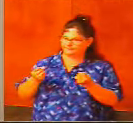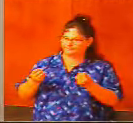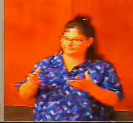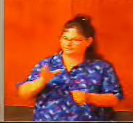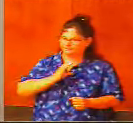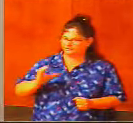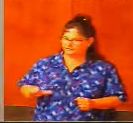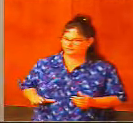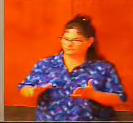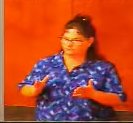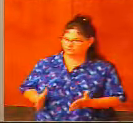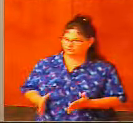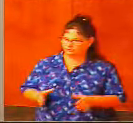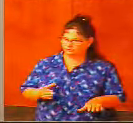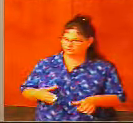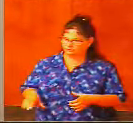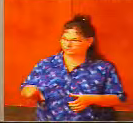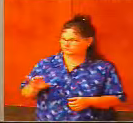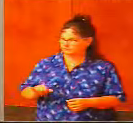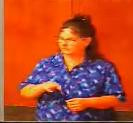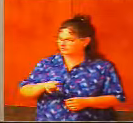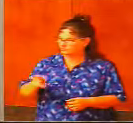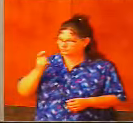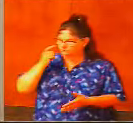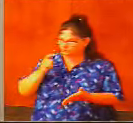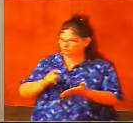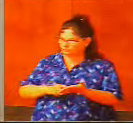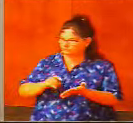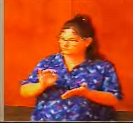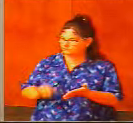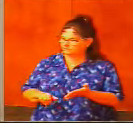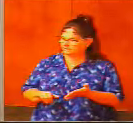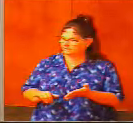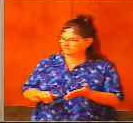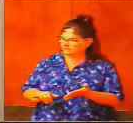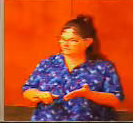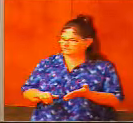Christians do that. Have you noticed that?